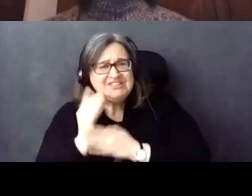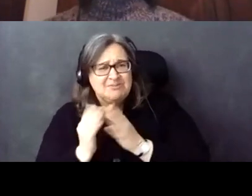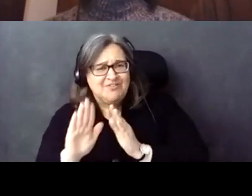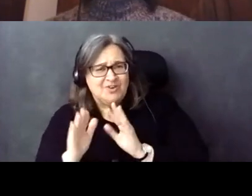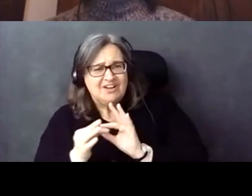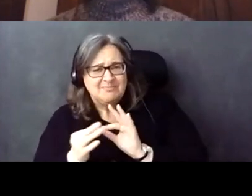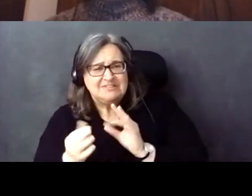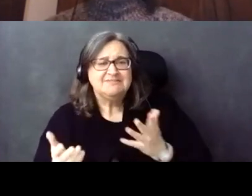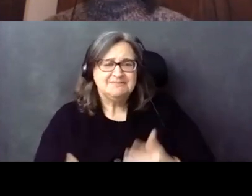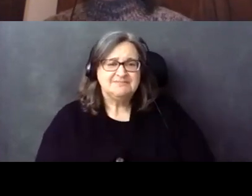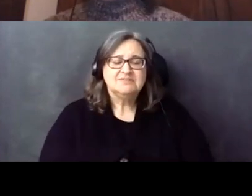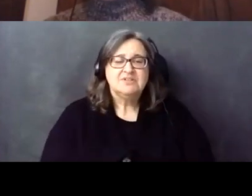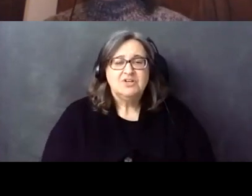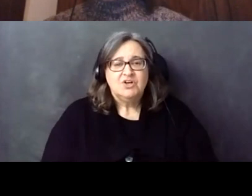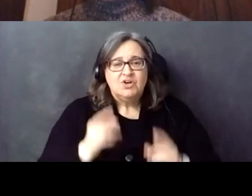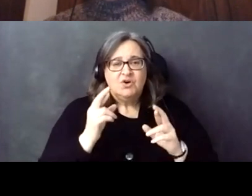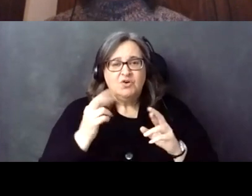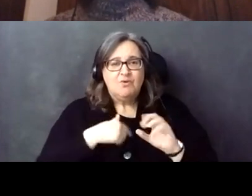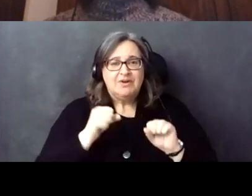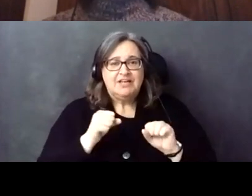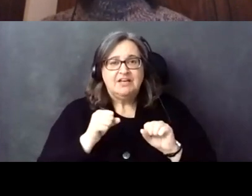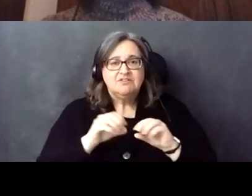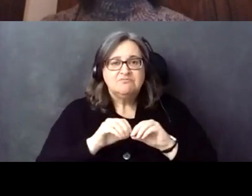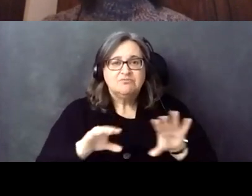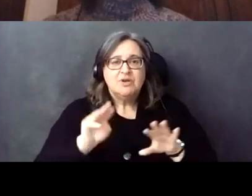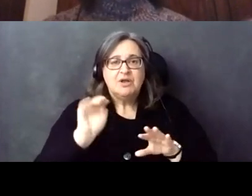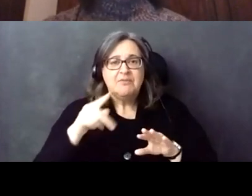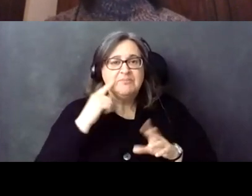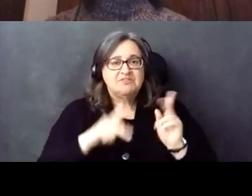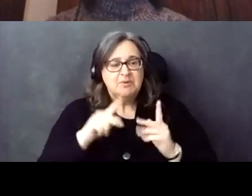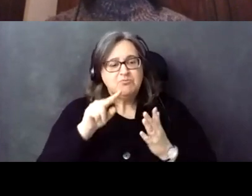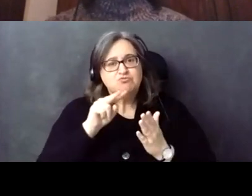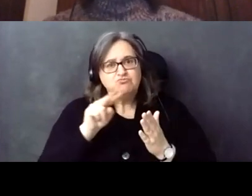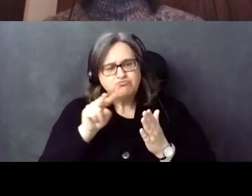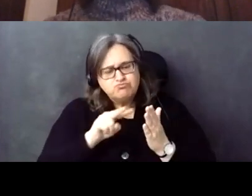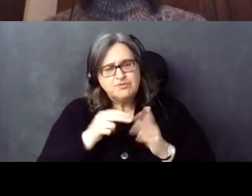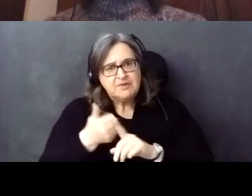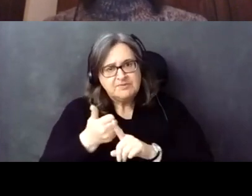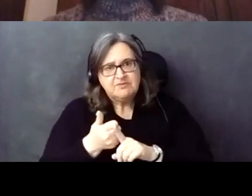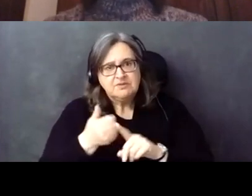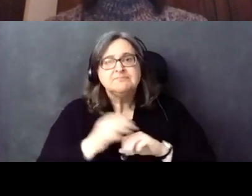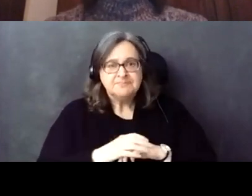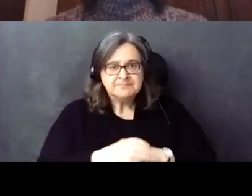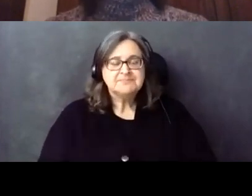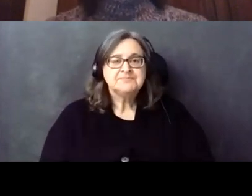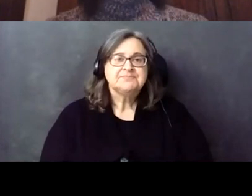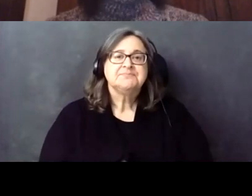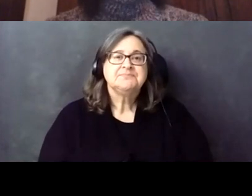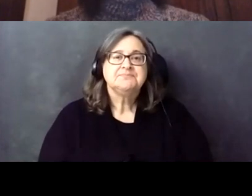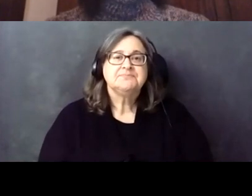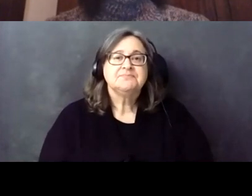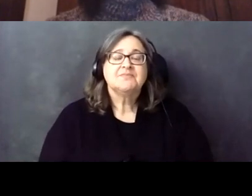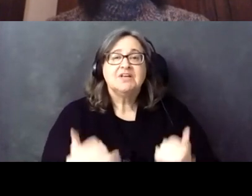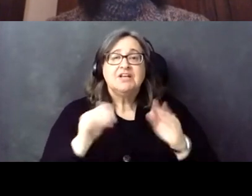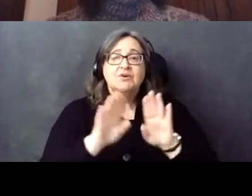that. But hopefully we can get these maps available for some people to view so they can view the information themselves as well. I wanted to open the